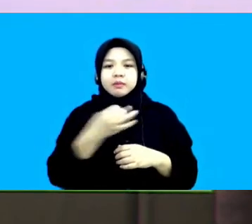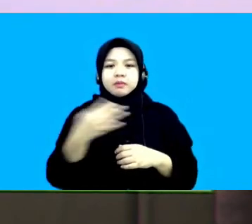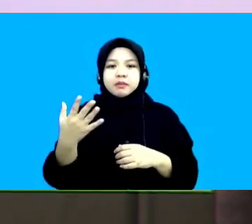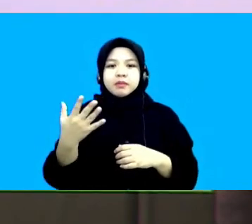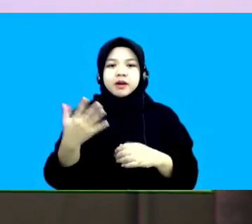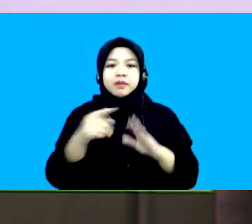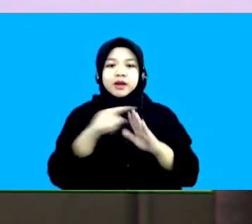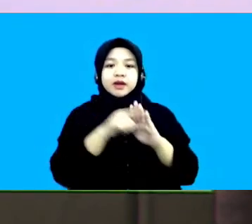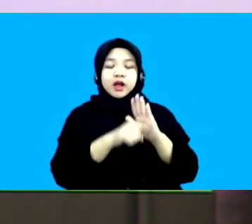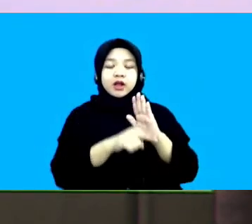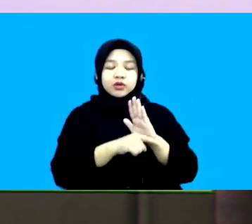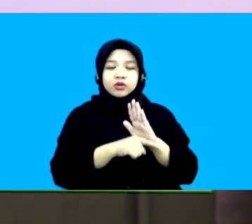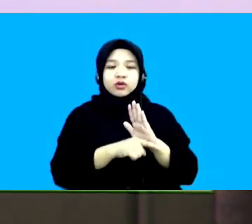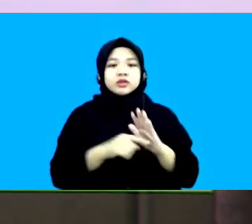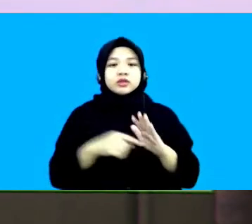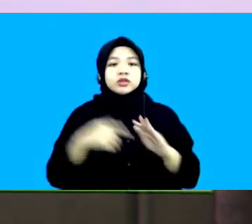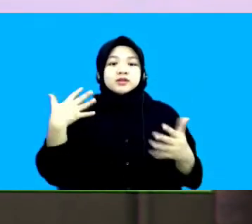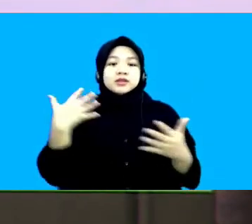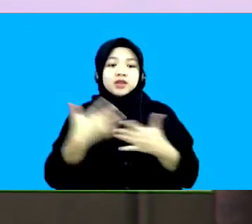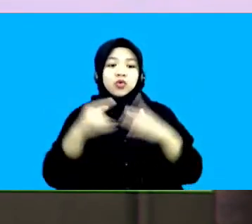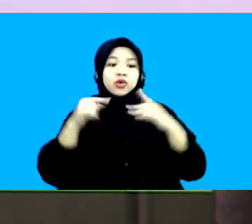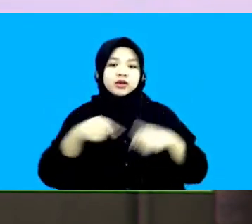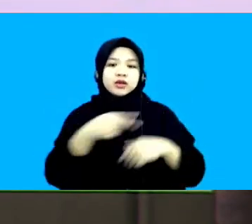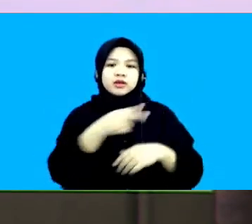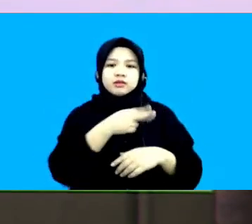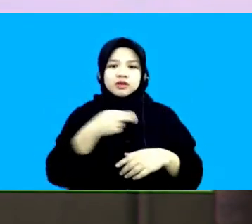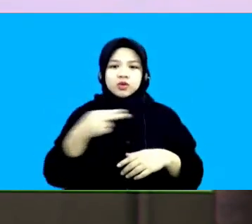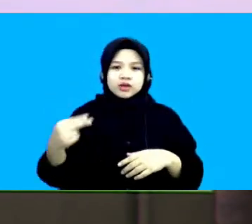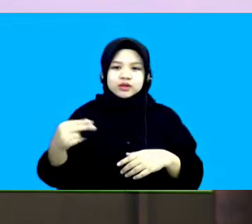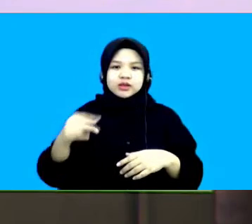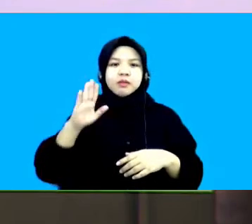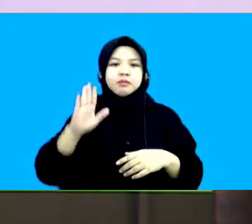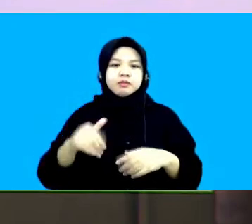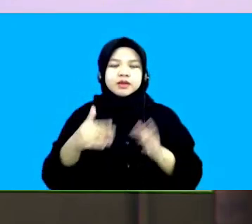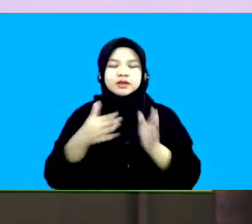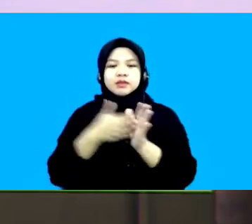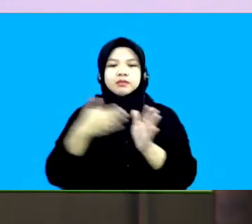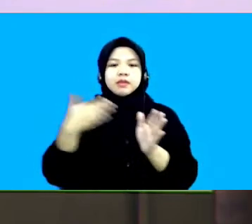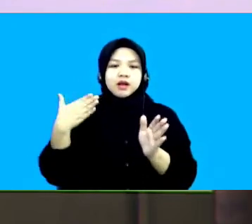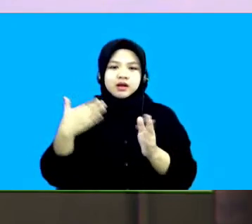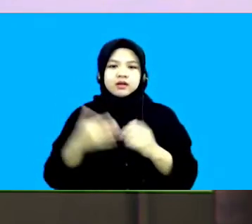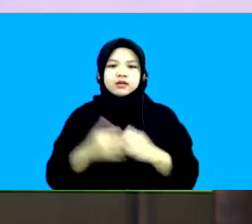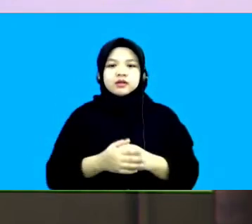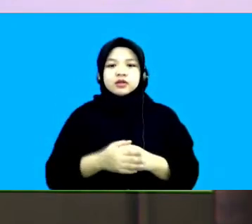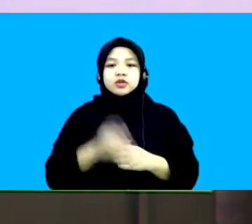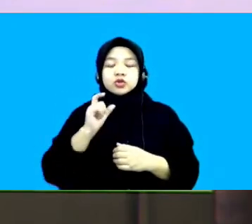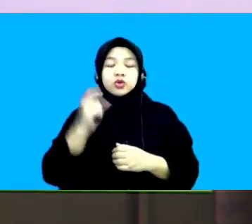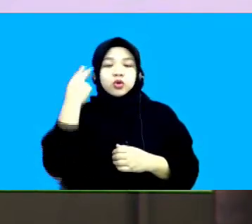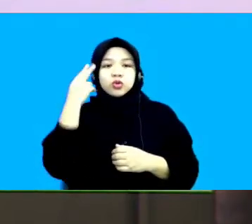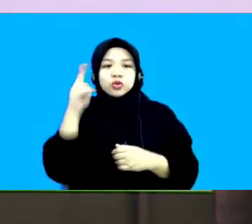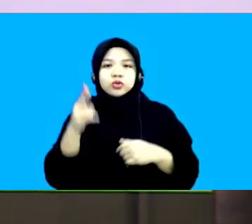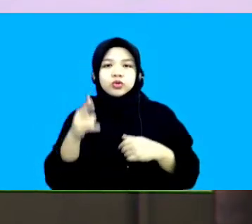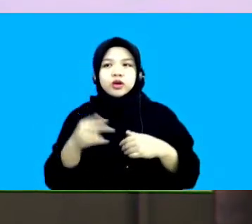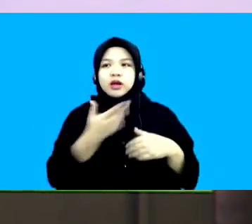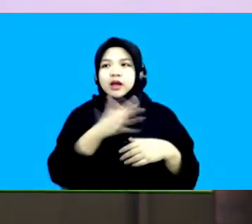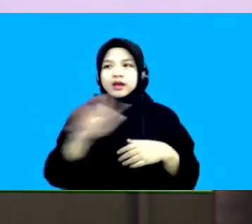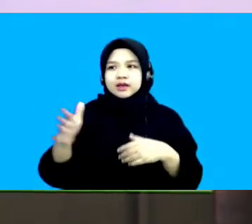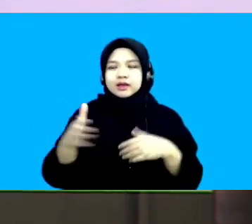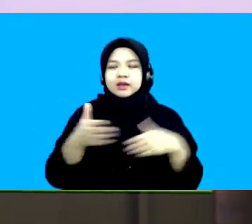can government do in developing MPI, since MPI problem is more with population